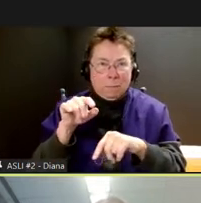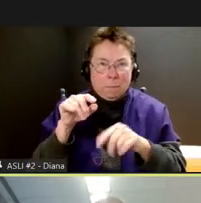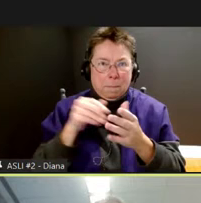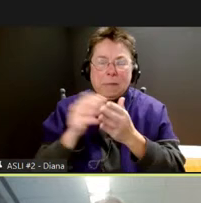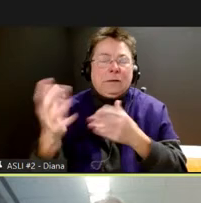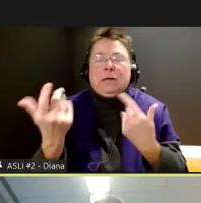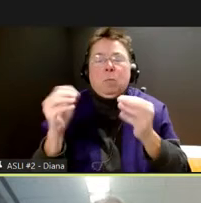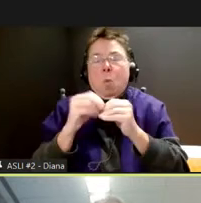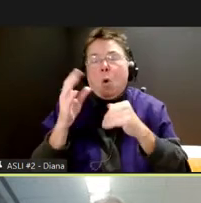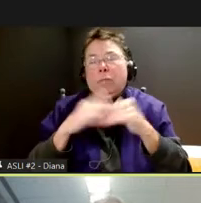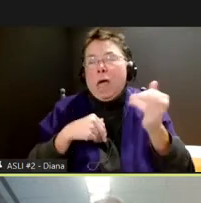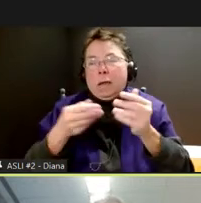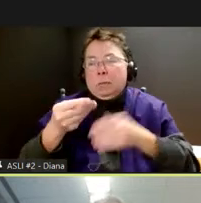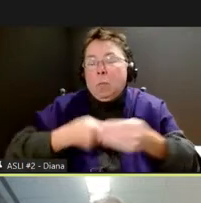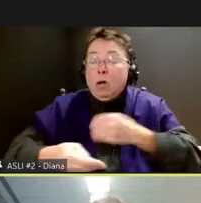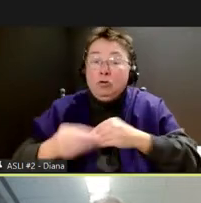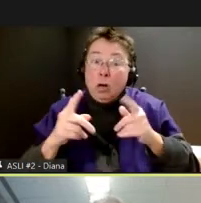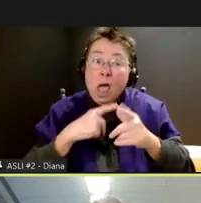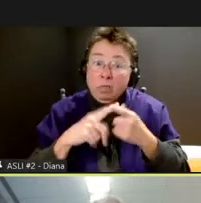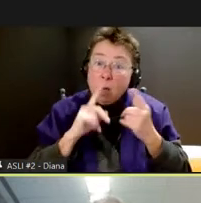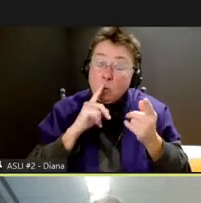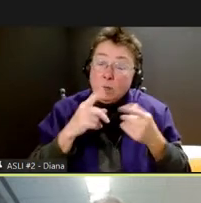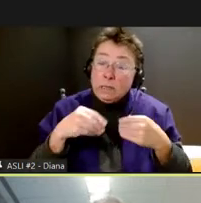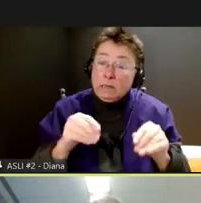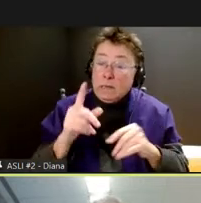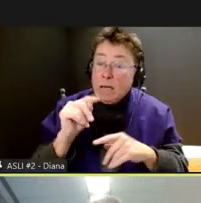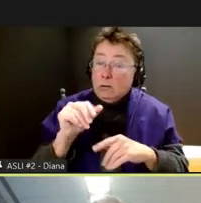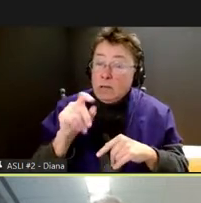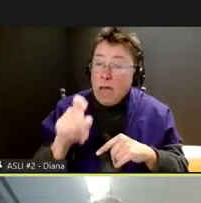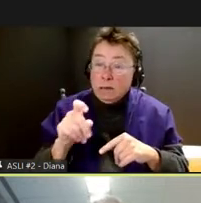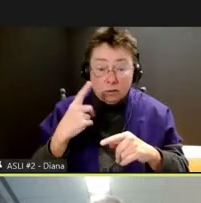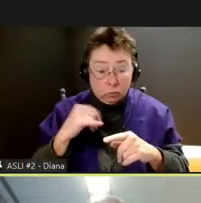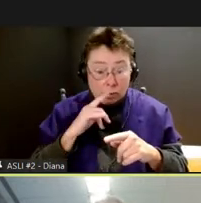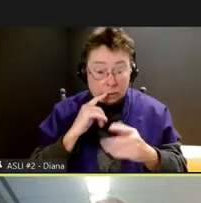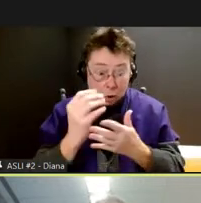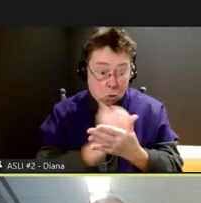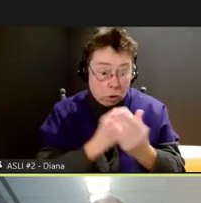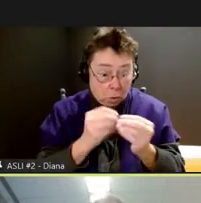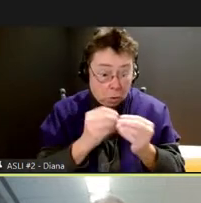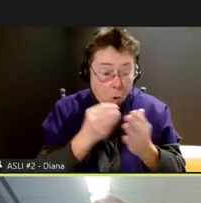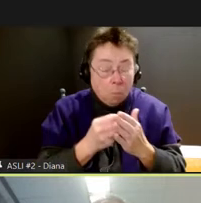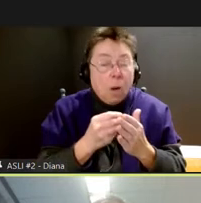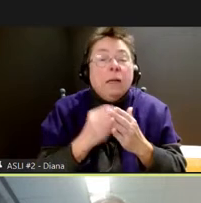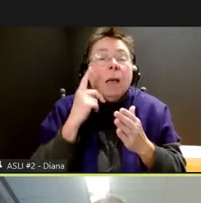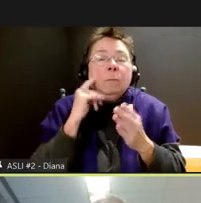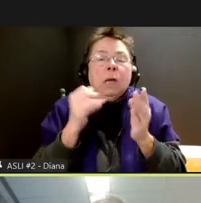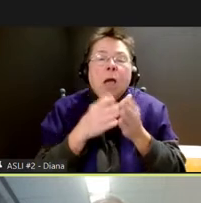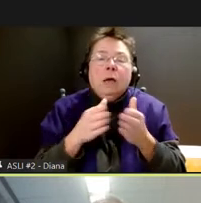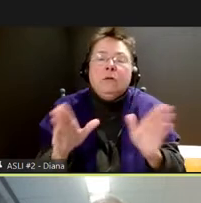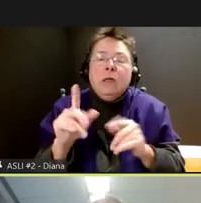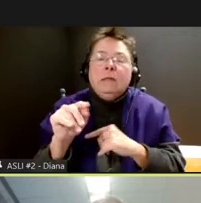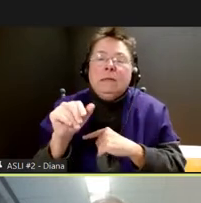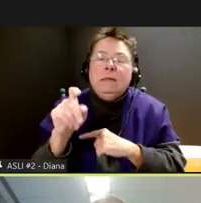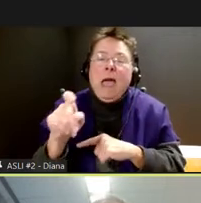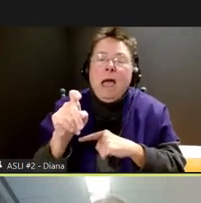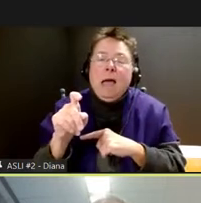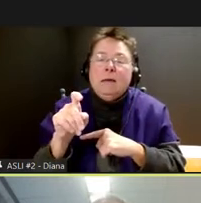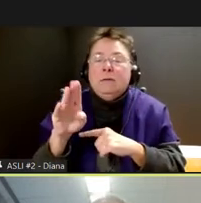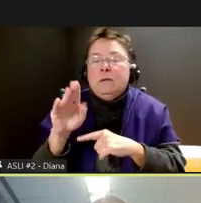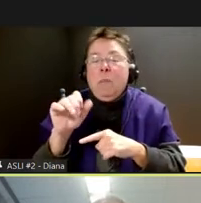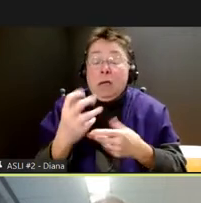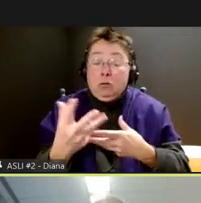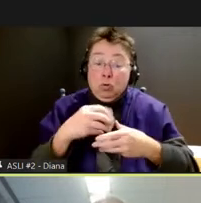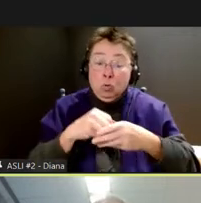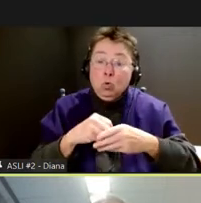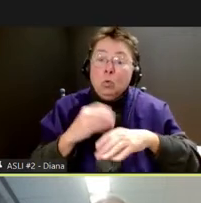sales taxes continuing to outperform expectations, in part due to the expansion of the tax base to include online